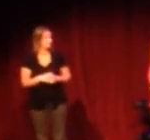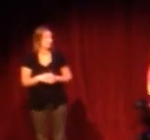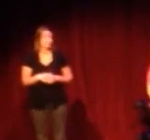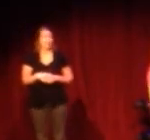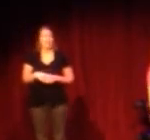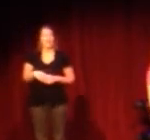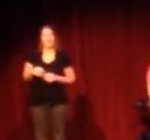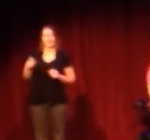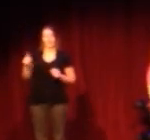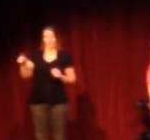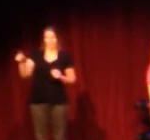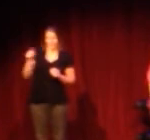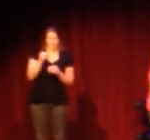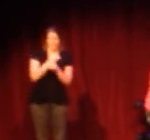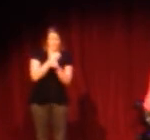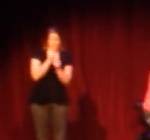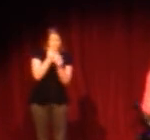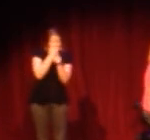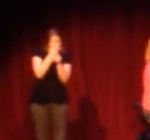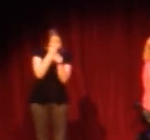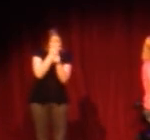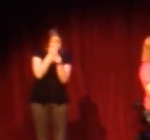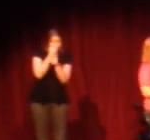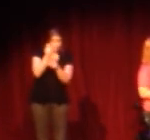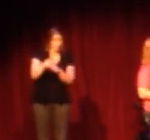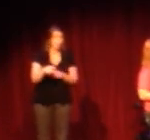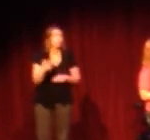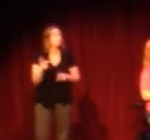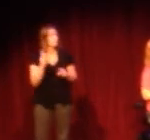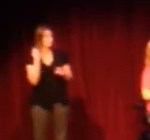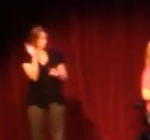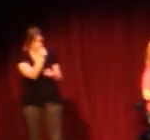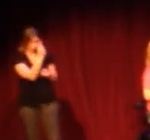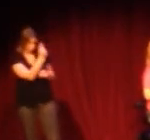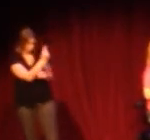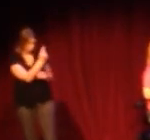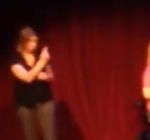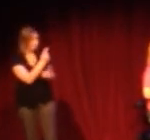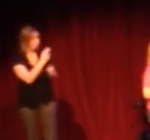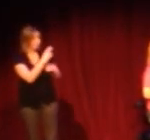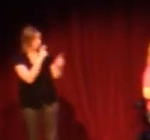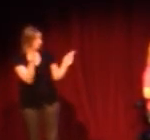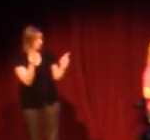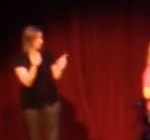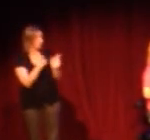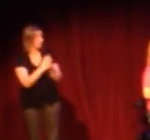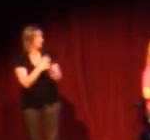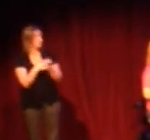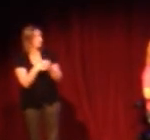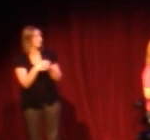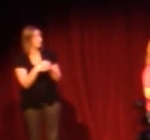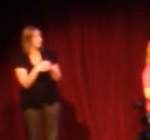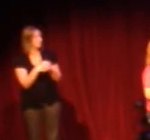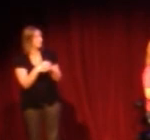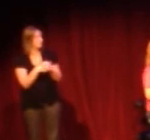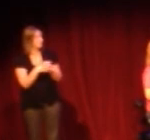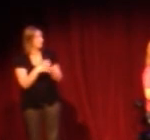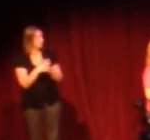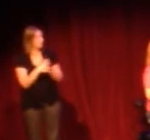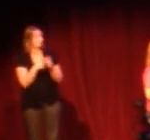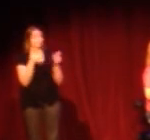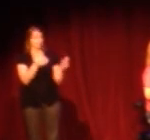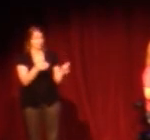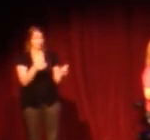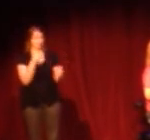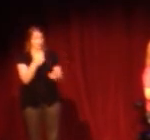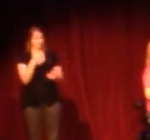I'll let you guys do the math. All right, so if you want to turn around, here you go. Are you, oh, yeah, so, yeah. Okay. Here